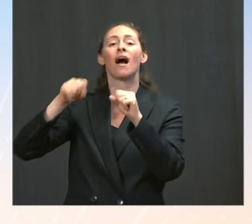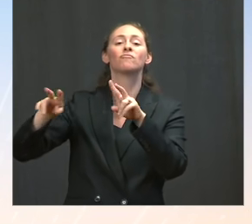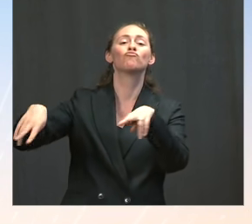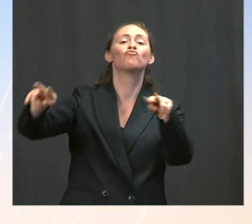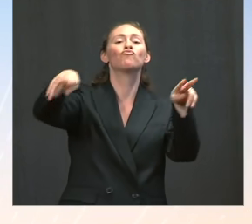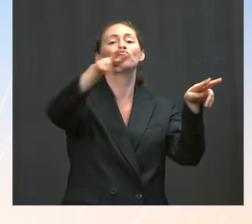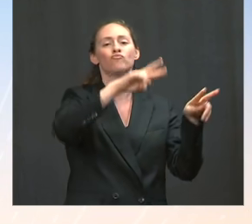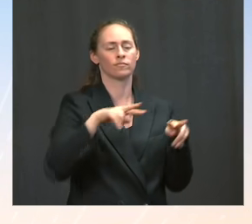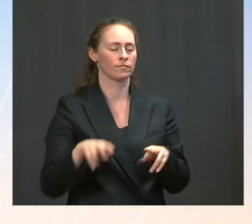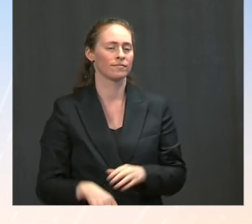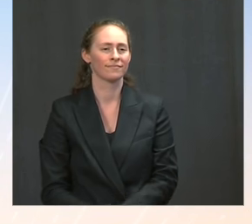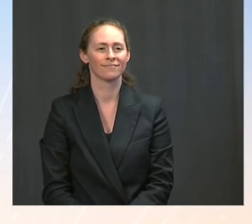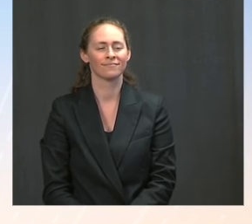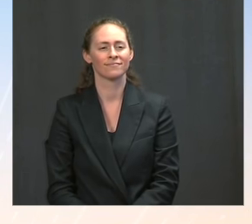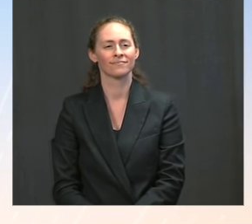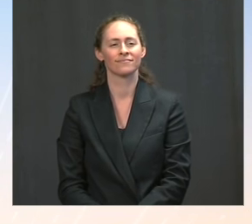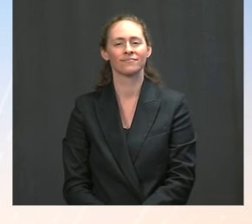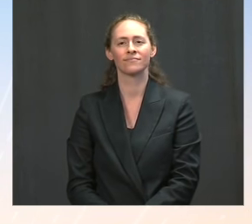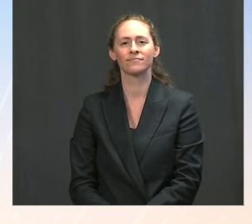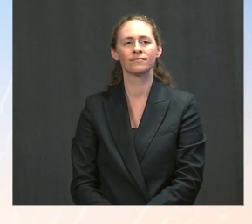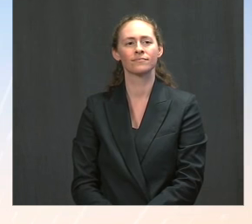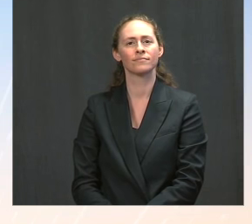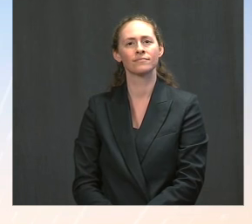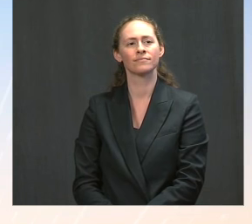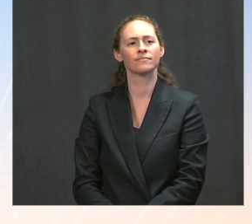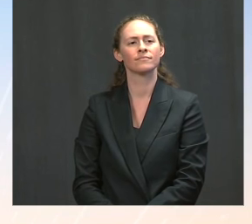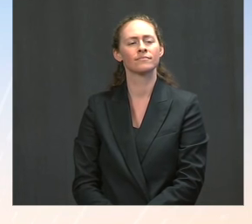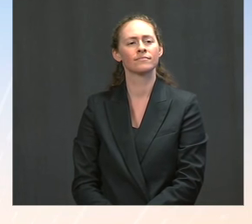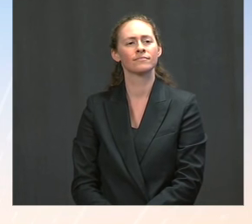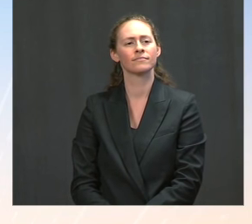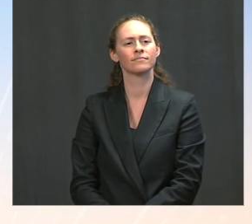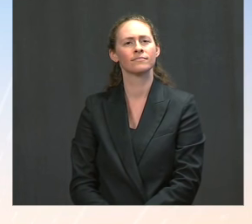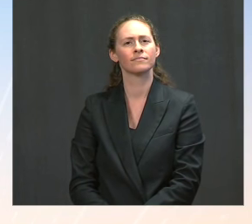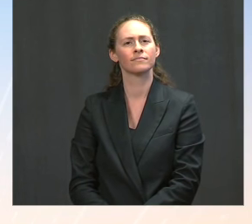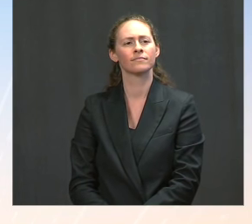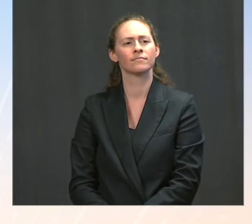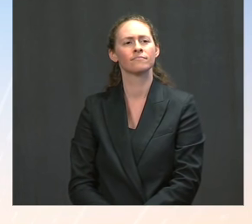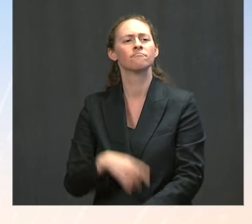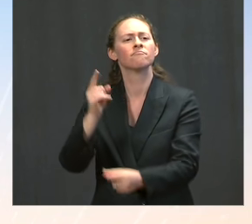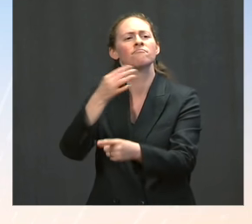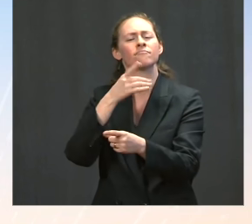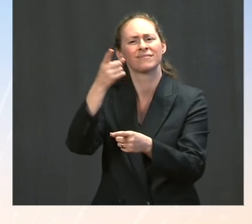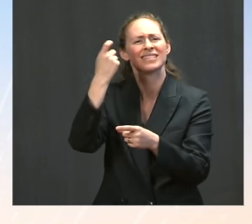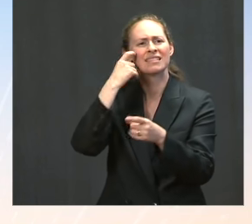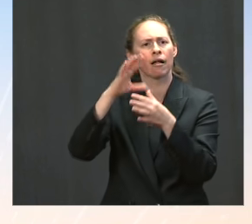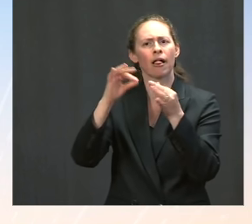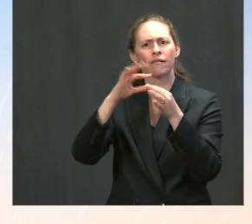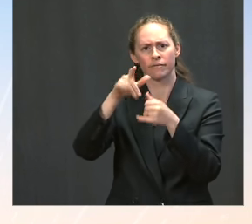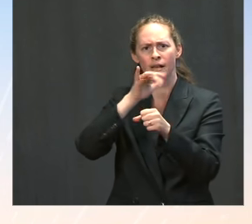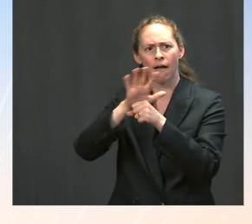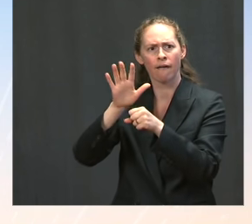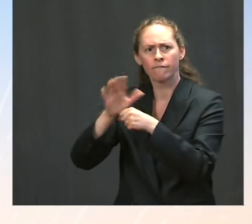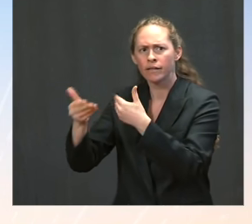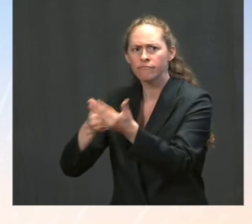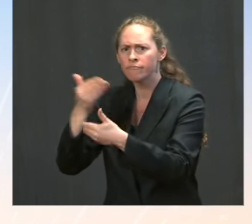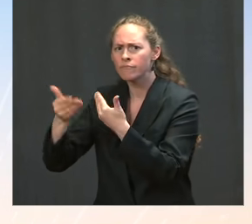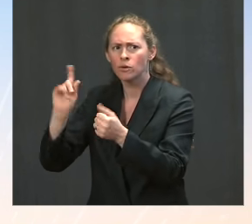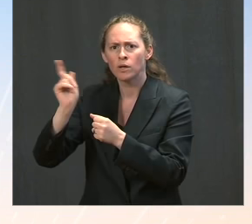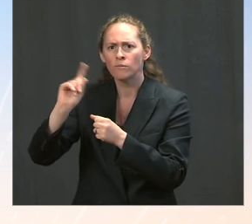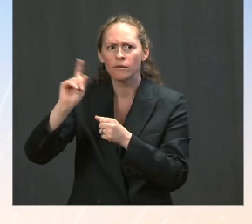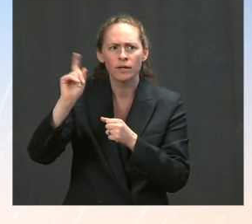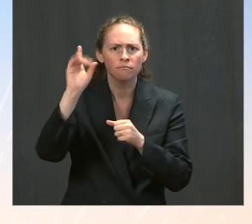assess, Madam Secretary, the worker shortage that many employers are finding, where they're having difficulty getting back